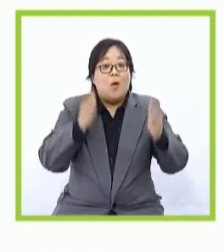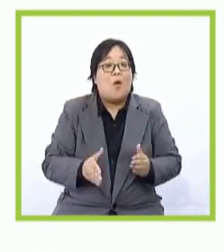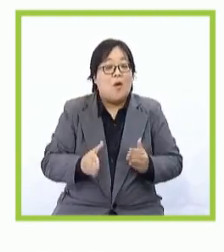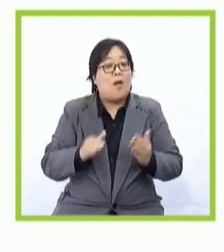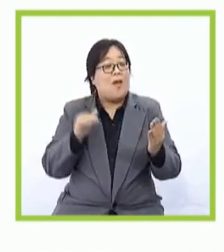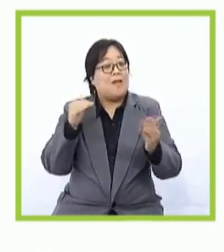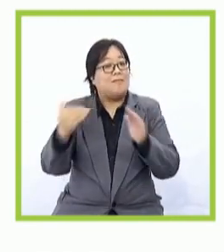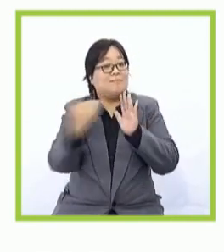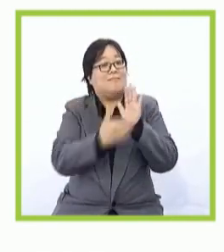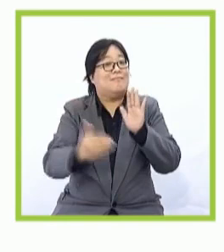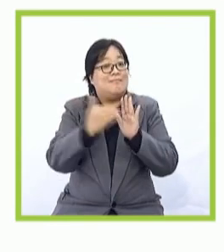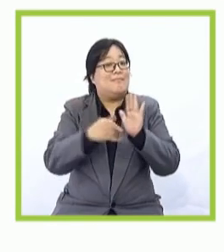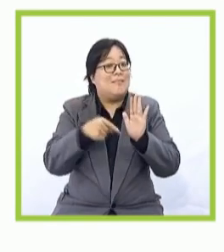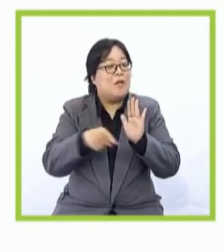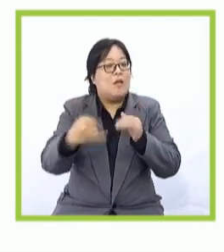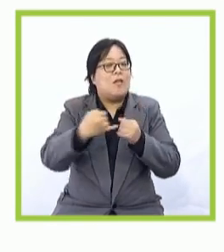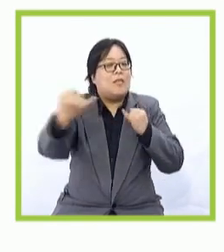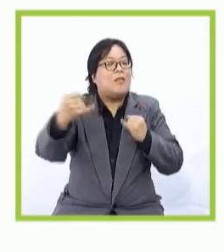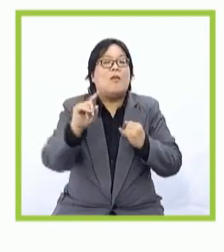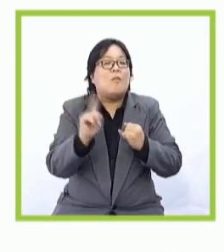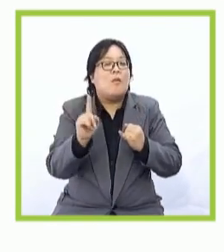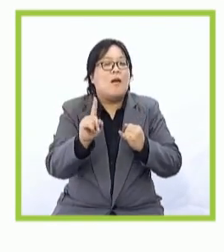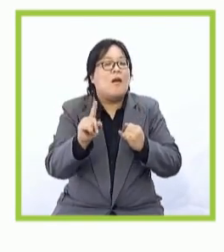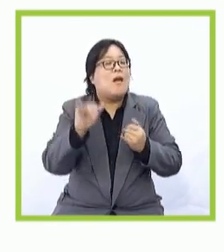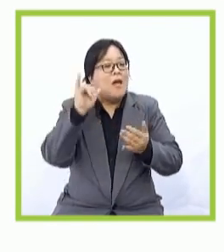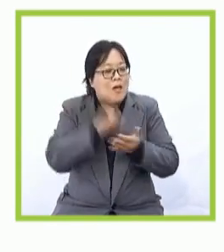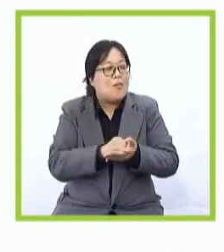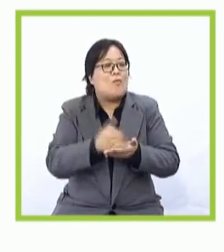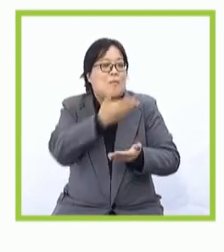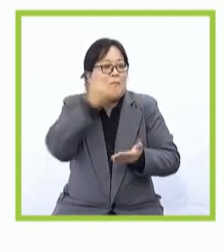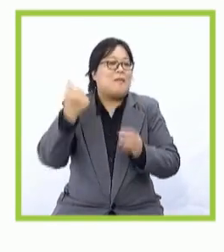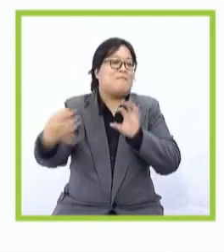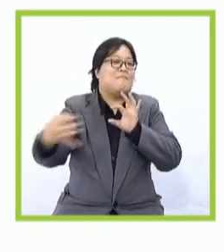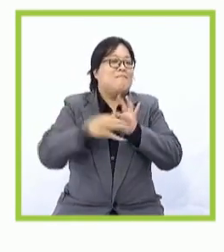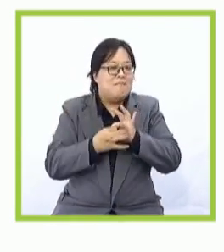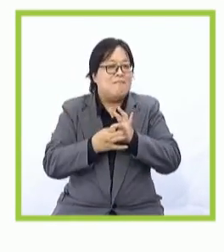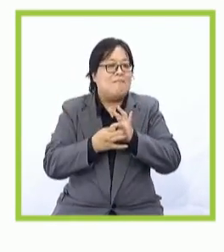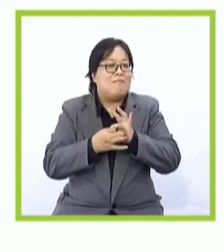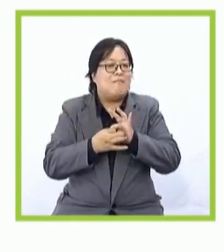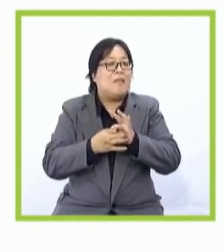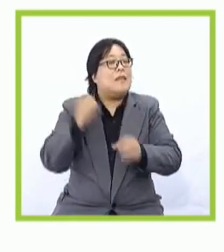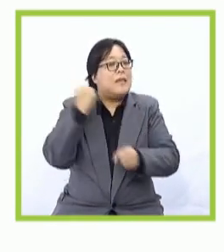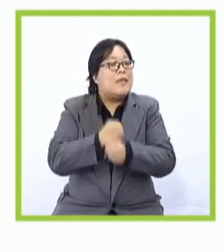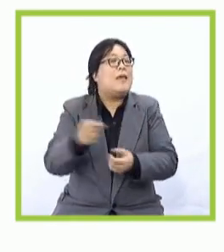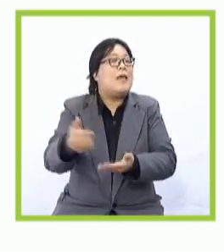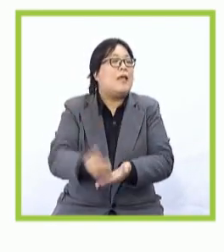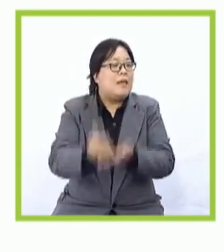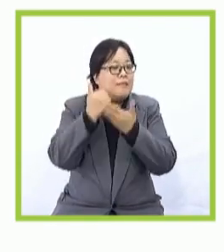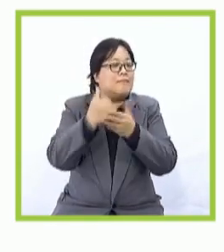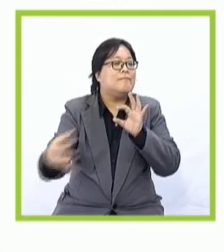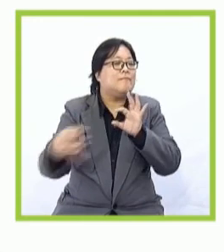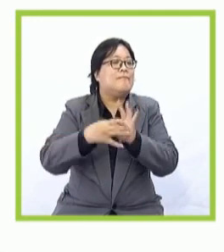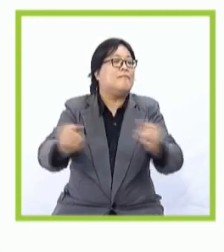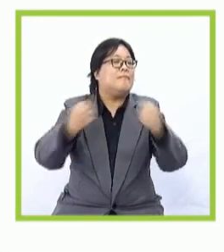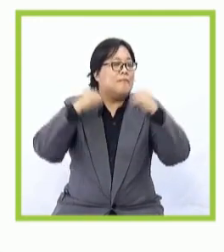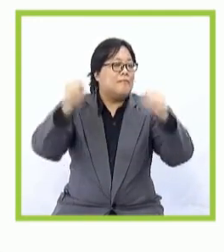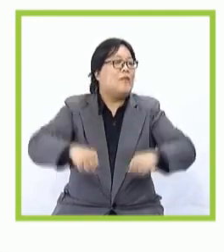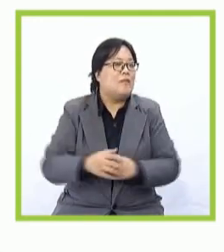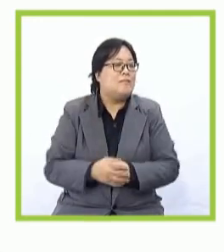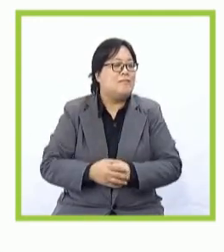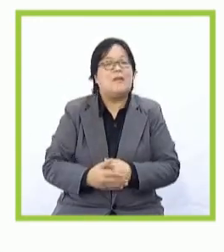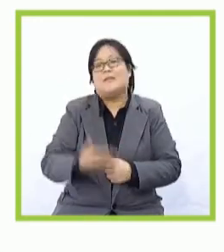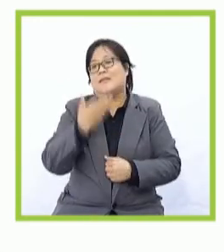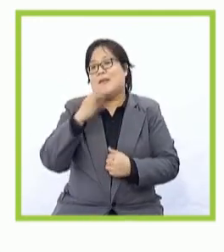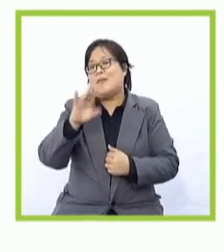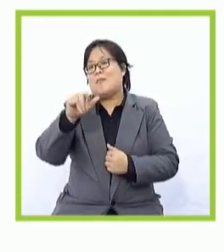challenging you, they're not your enemies. They are your greatest allies. Work with them, enable them, strengthen them. Thank